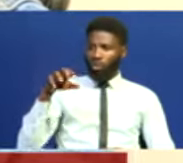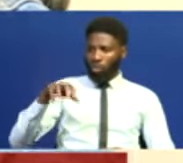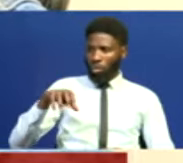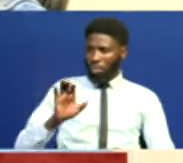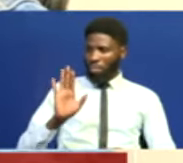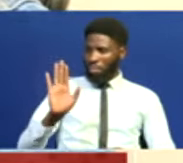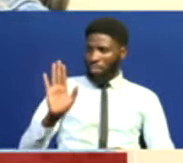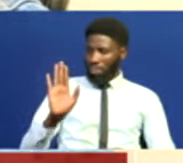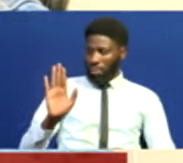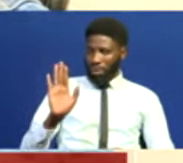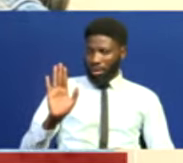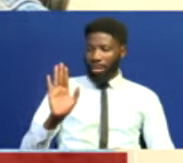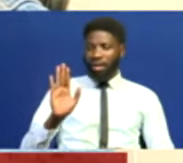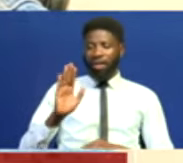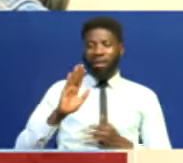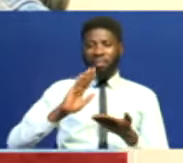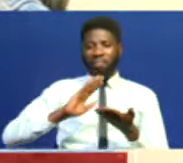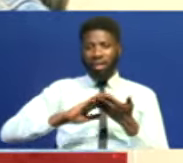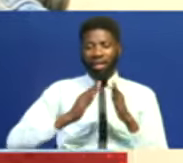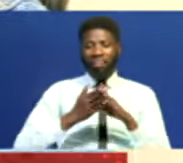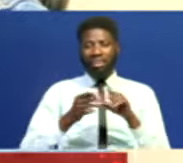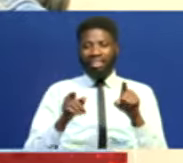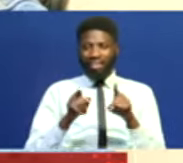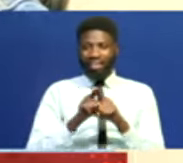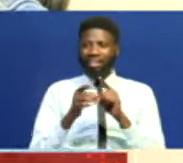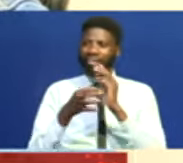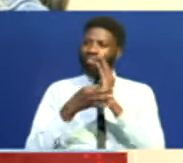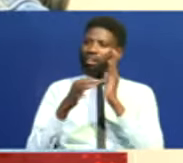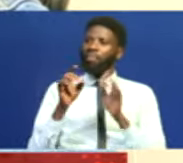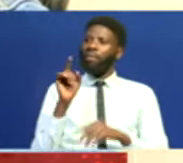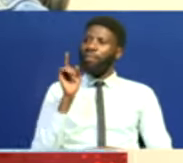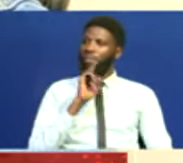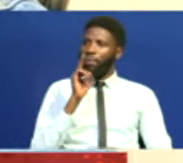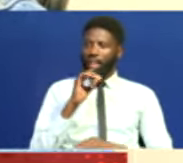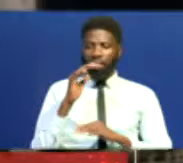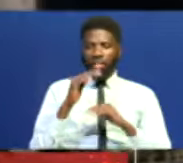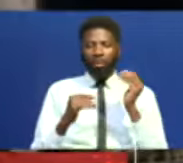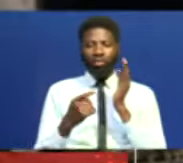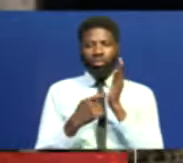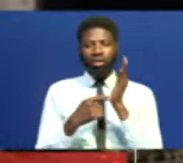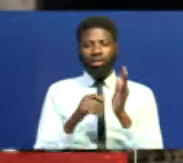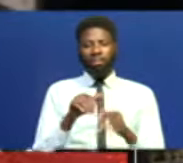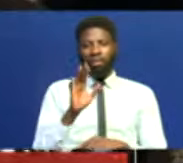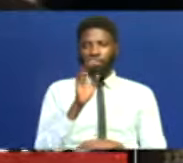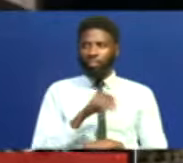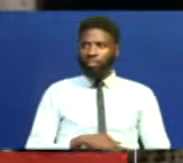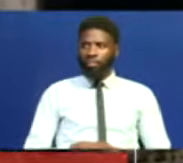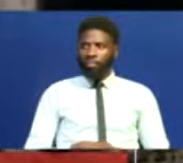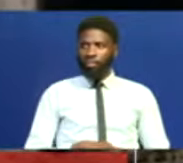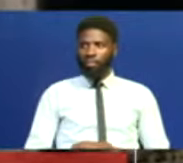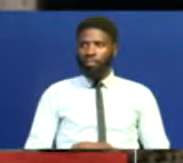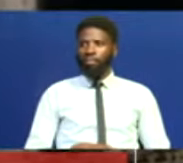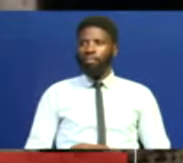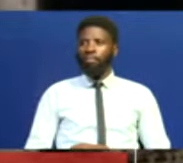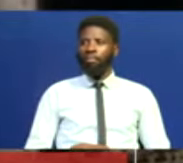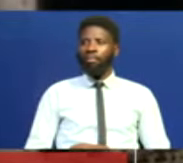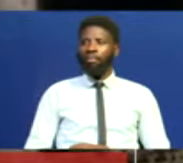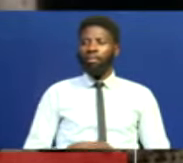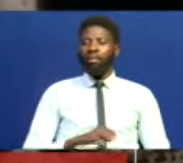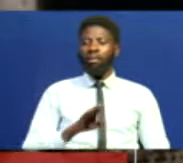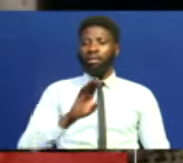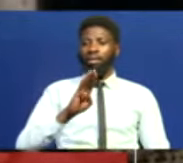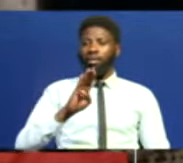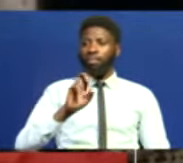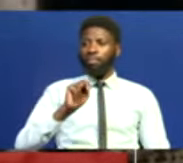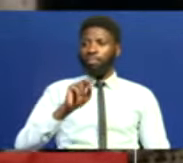or rumba Congolese became the dominant sound in terms of rumba. Benga sometimes has got itself to blame. You know, it